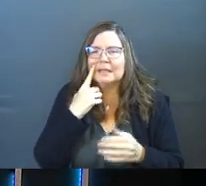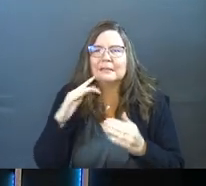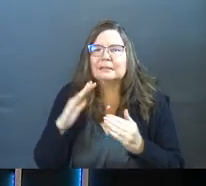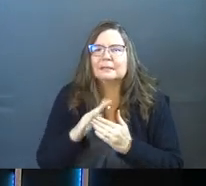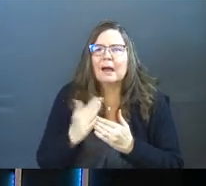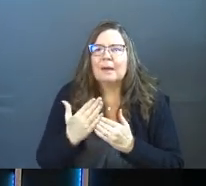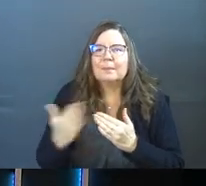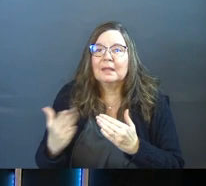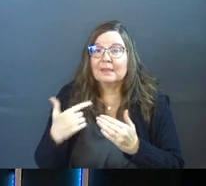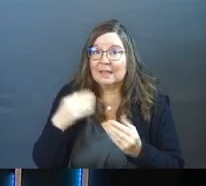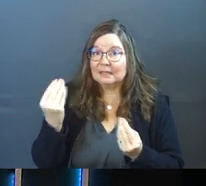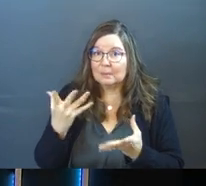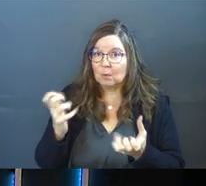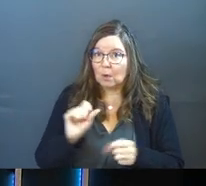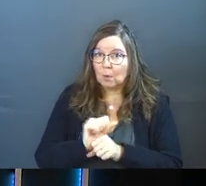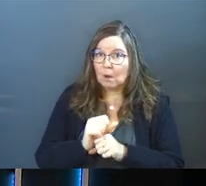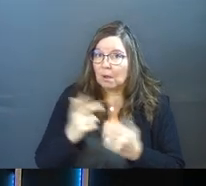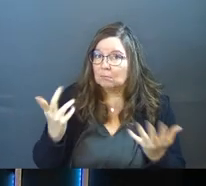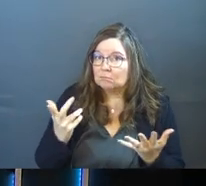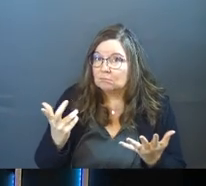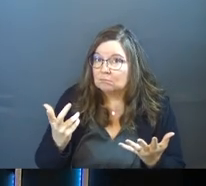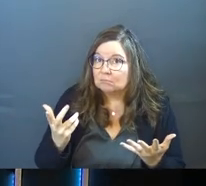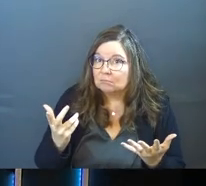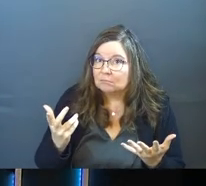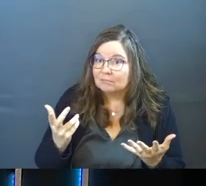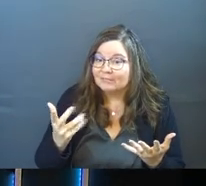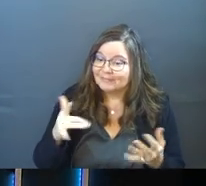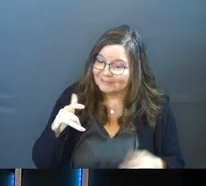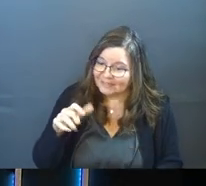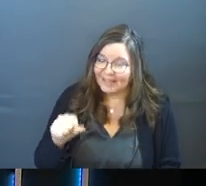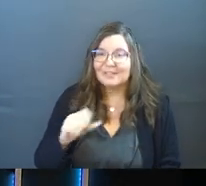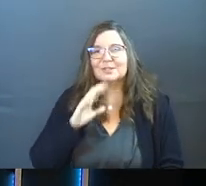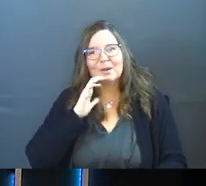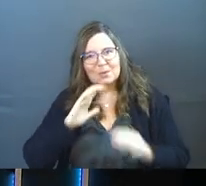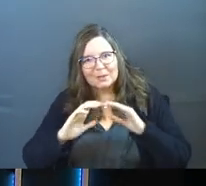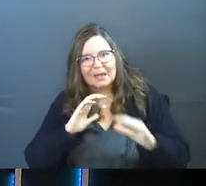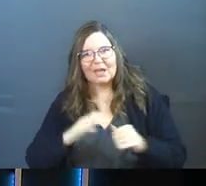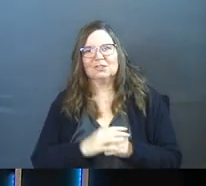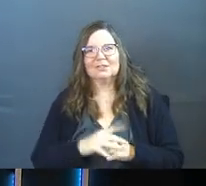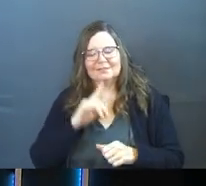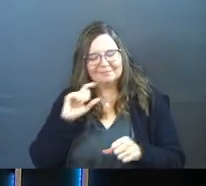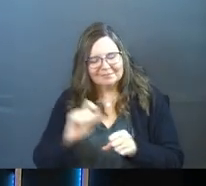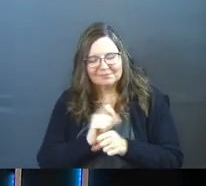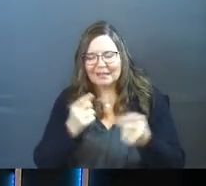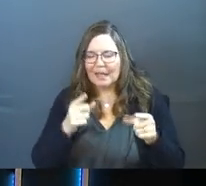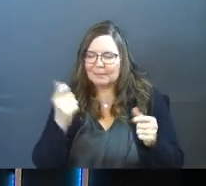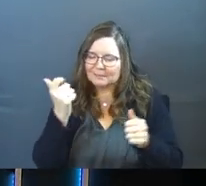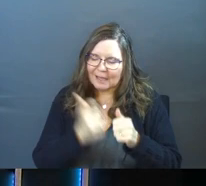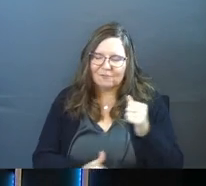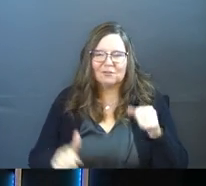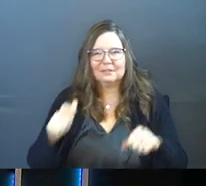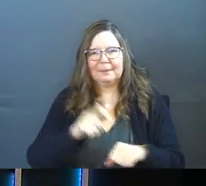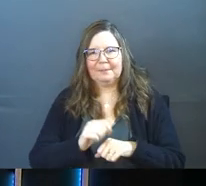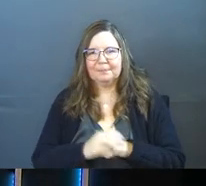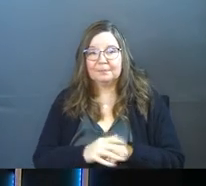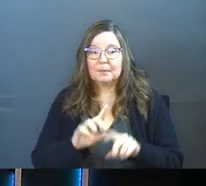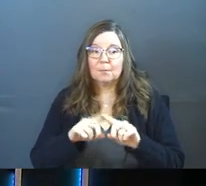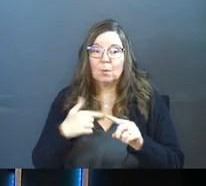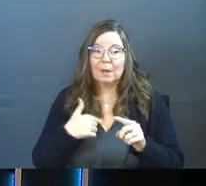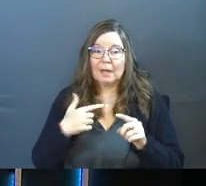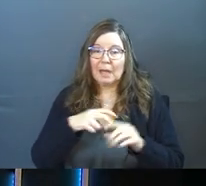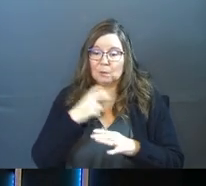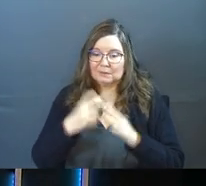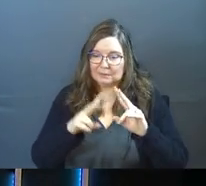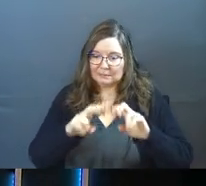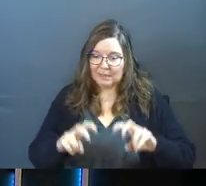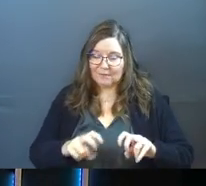number one thing they tell me they want to work on? Yes, communication, absolutely. Happens every single time. But when I was diving